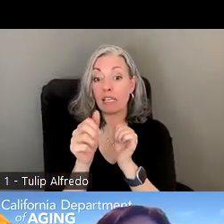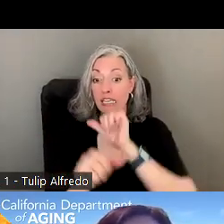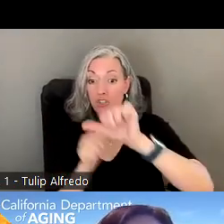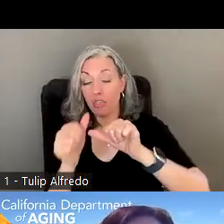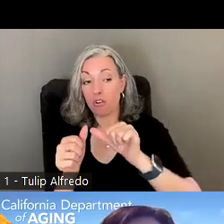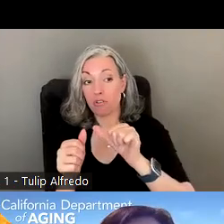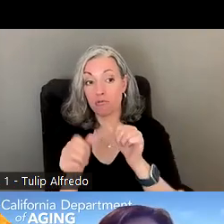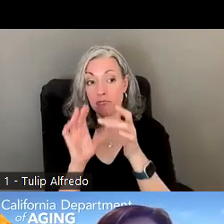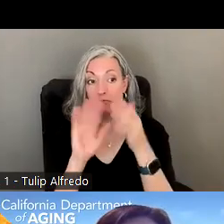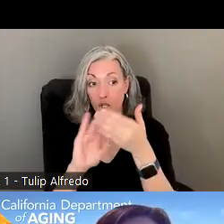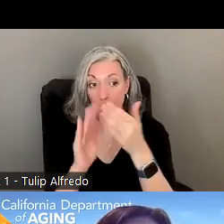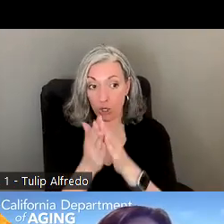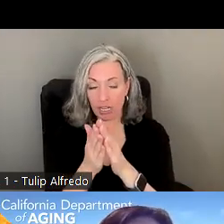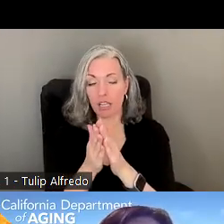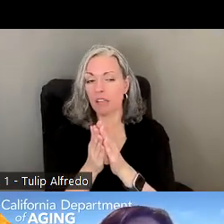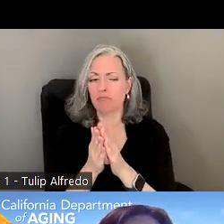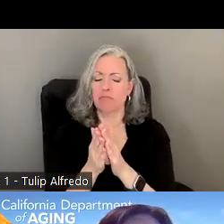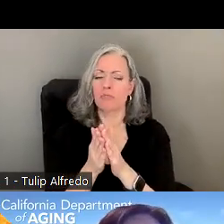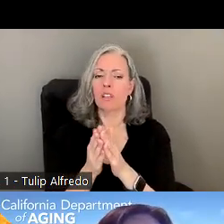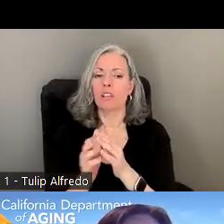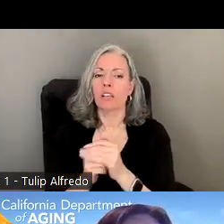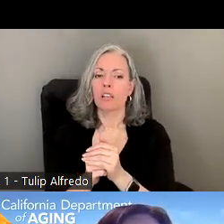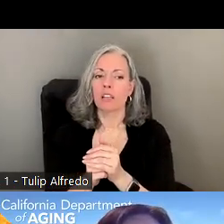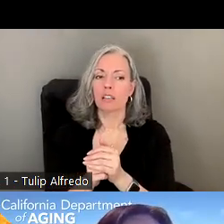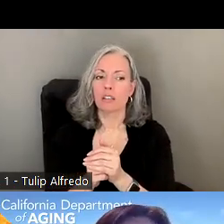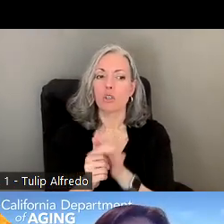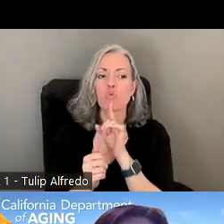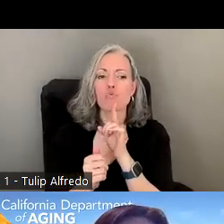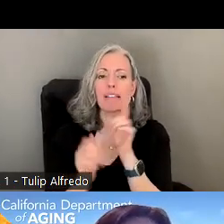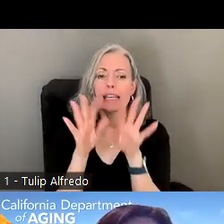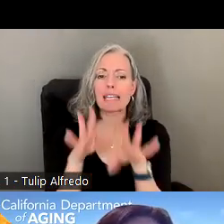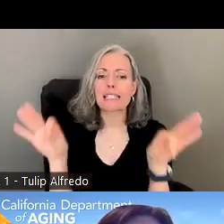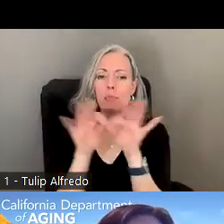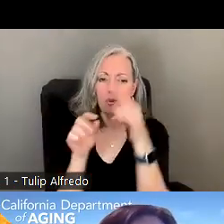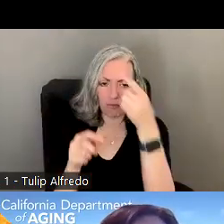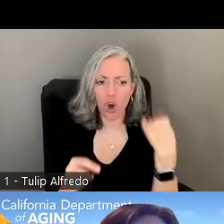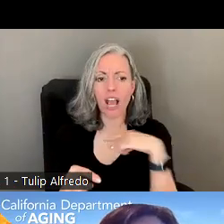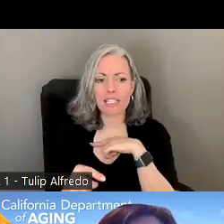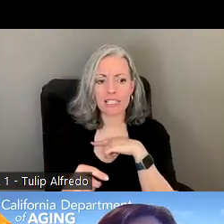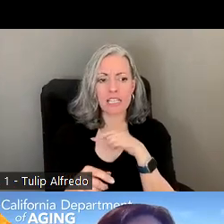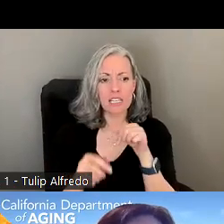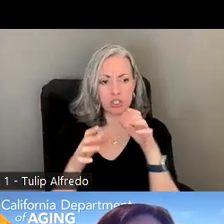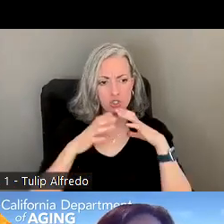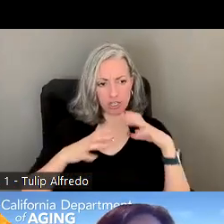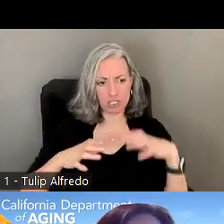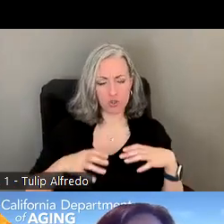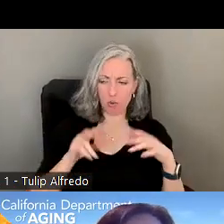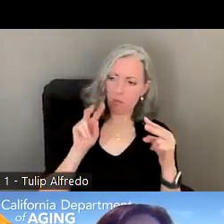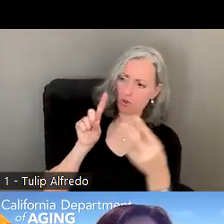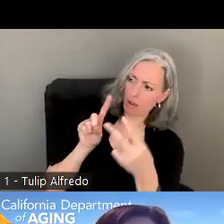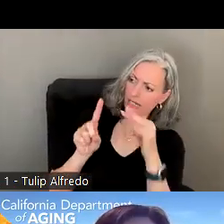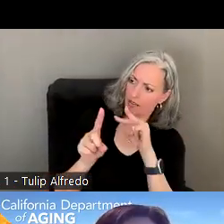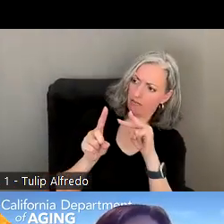and that lived experience voice. It's very important for us to keep the consumer perspective